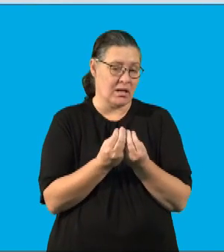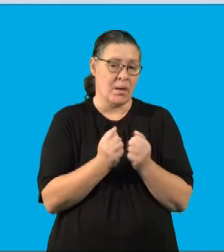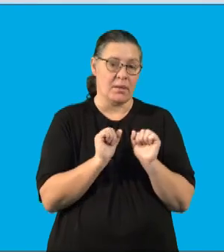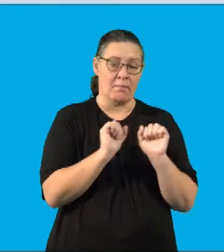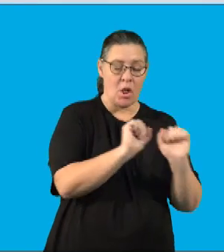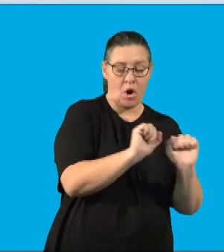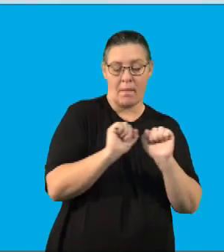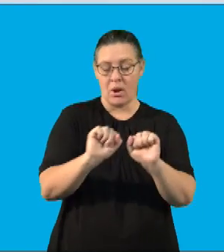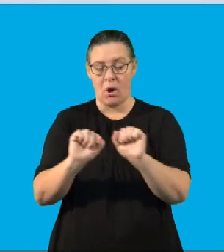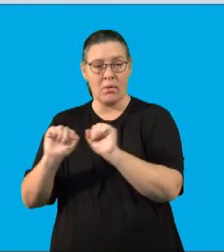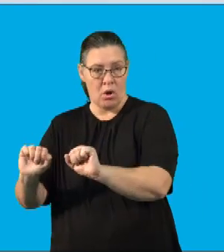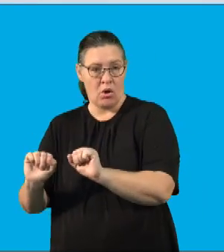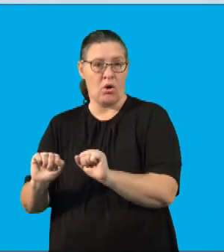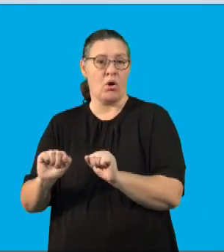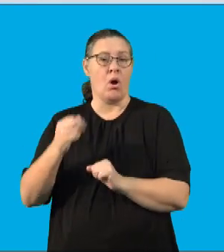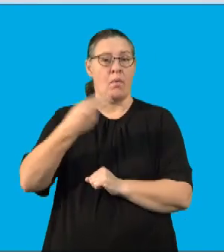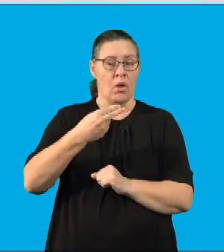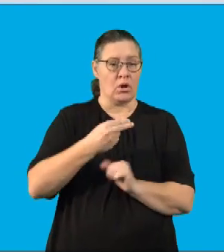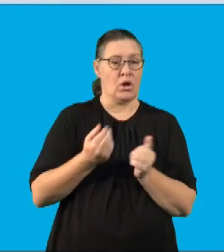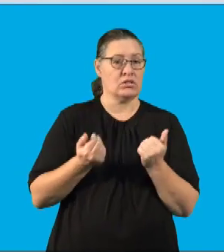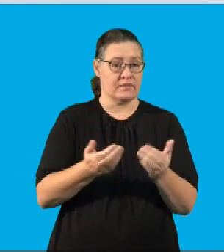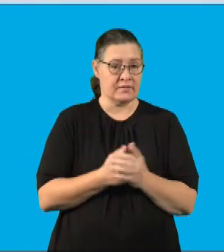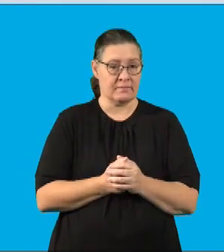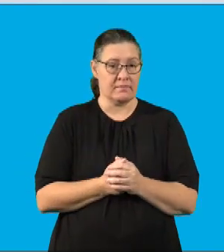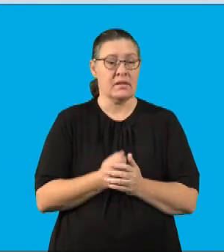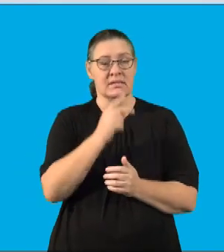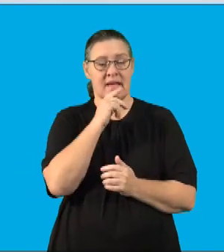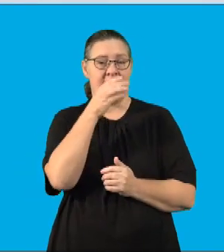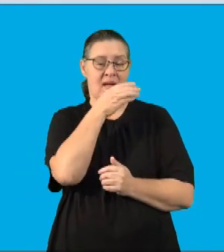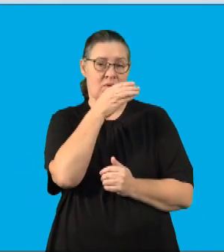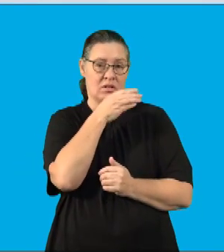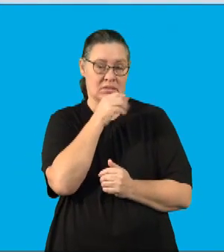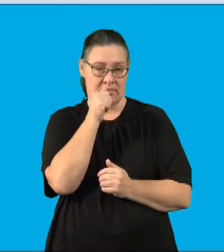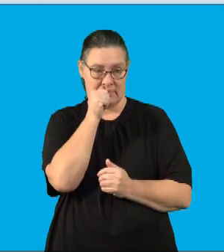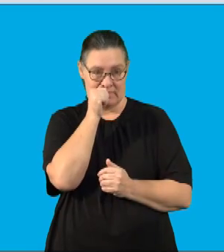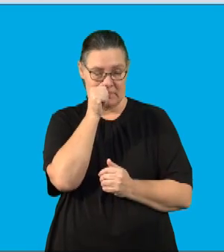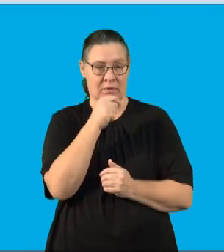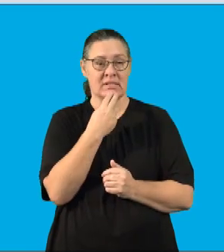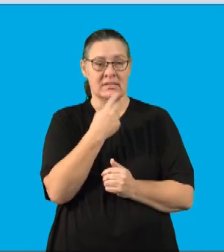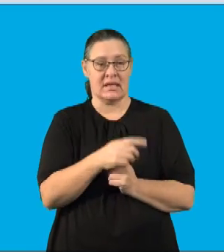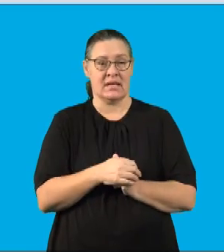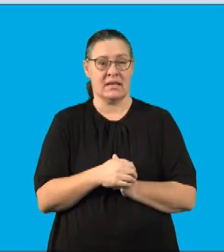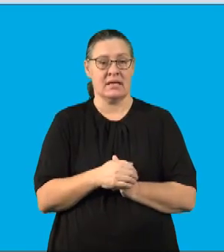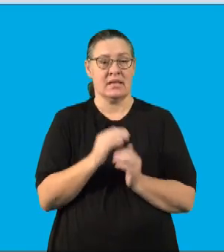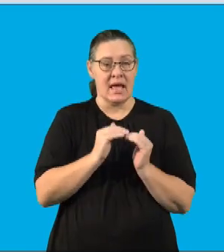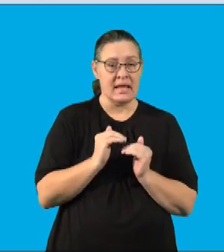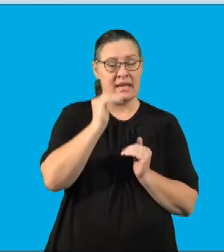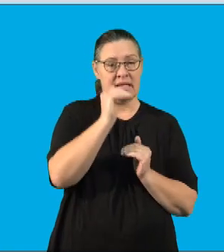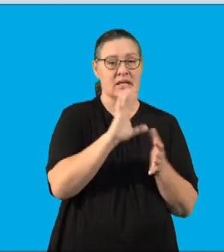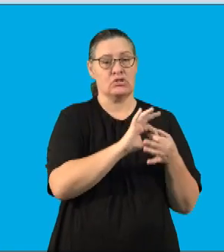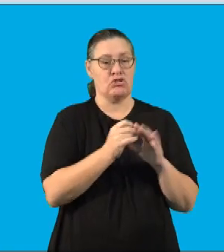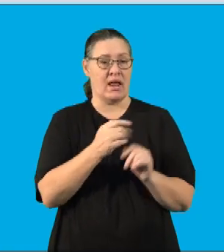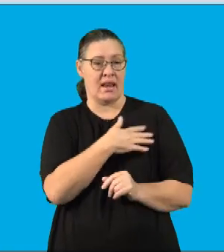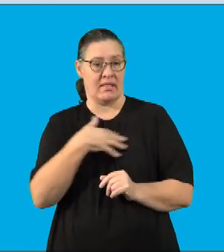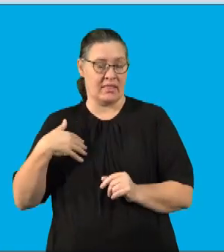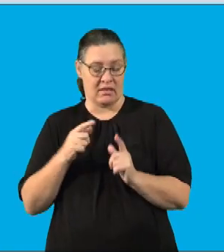that belong to the same homologous series, in this case, we have an example of alcohols. We are saying an increase